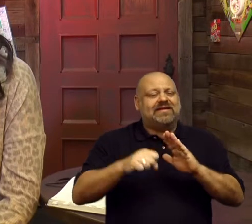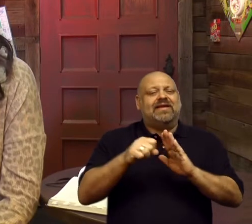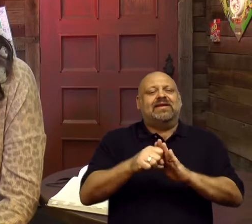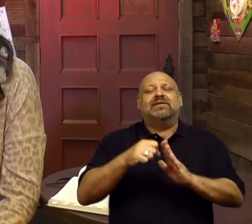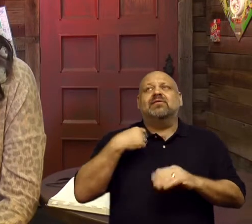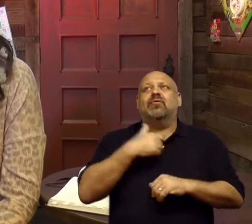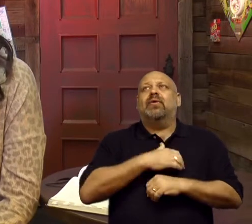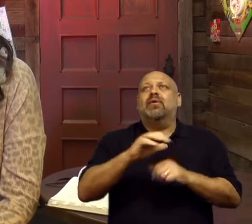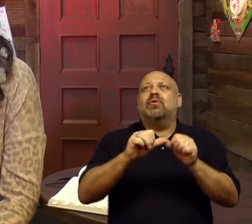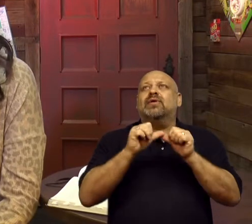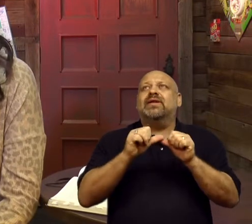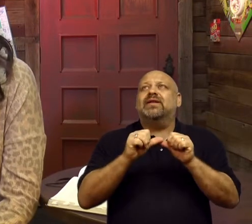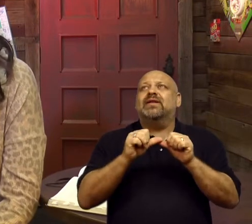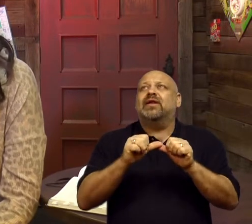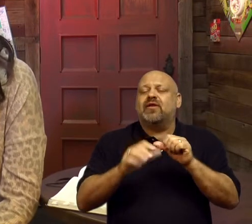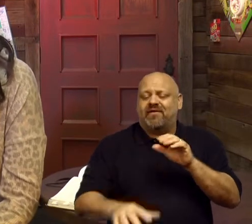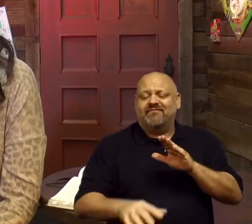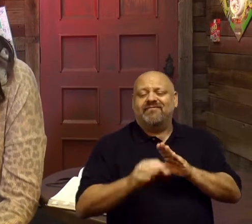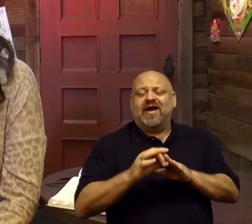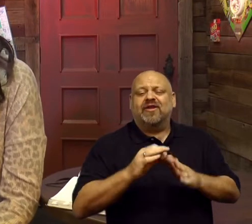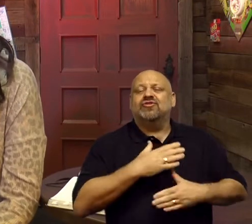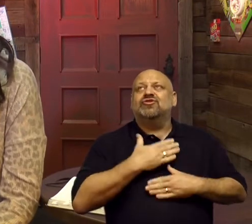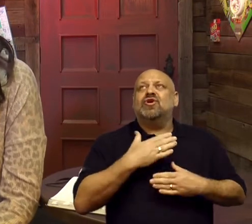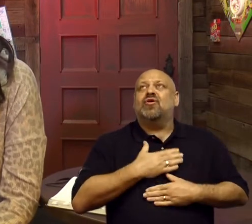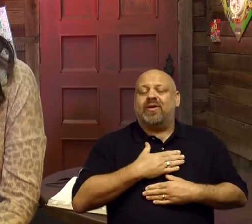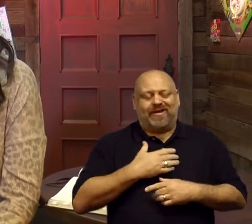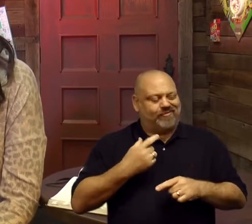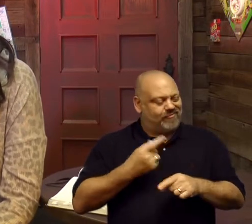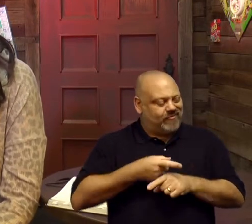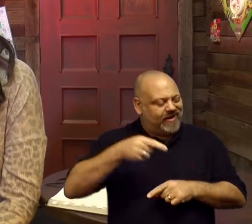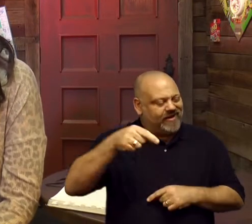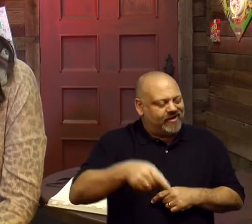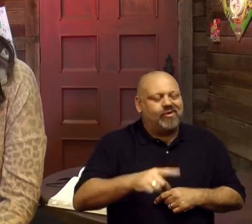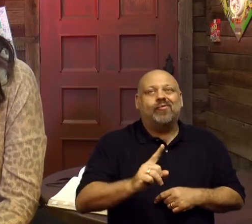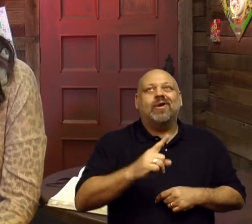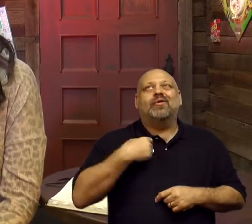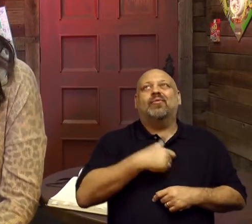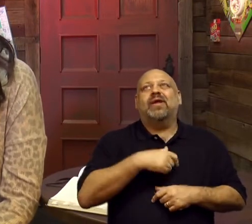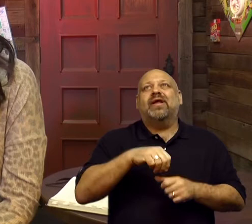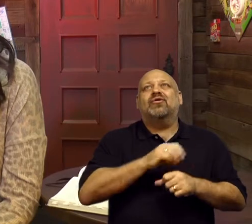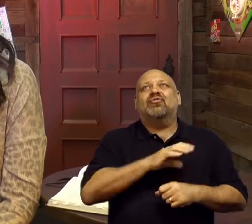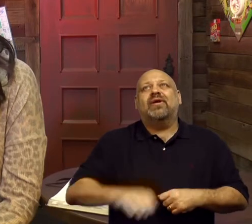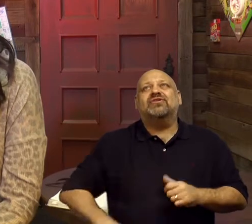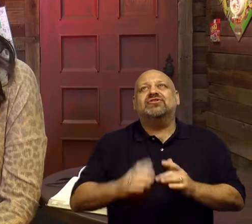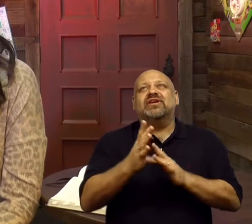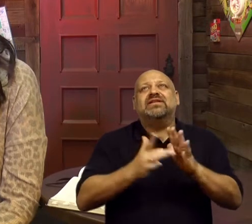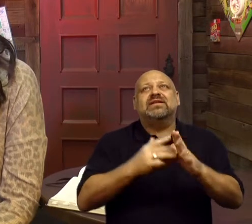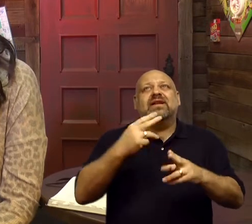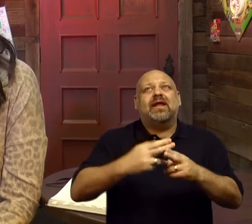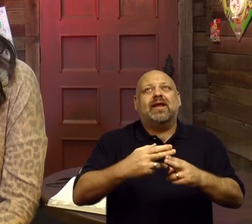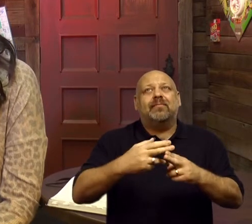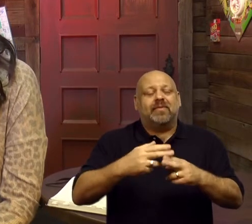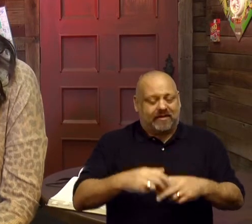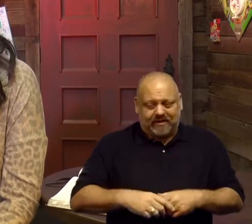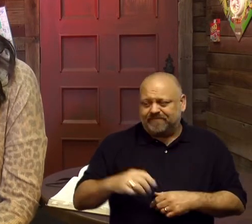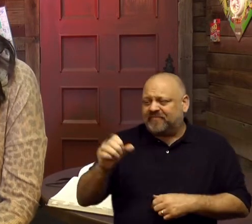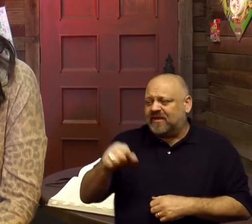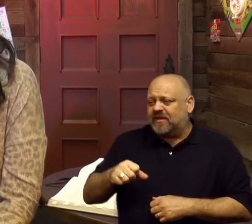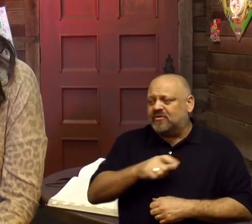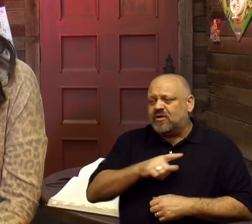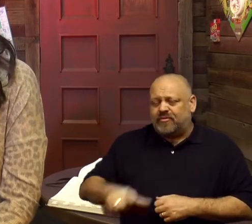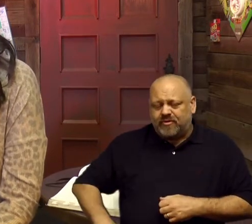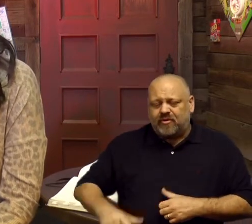of Jesus that throughout this season, we would continue to find joy right where we are in